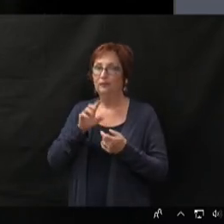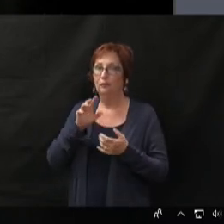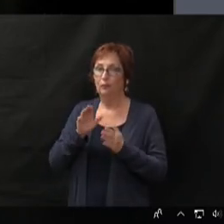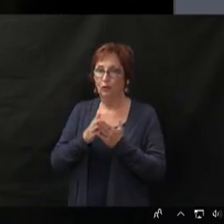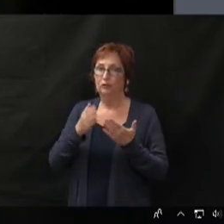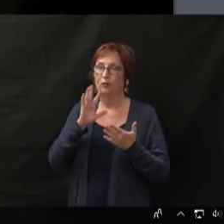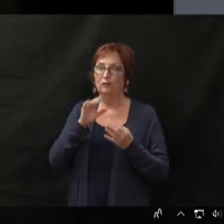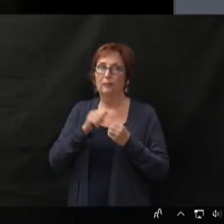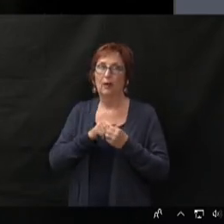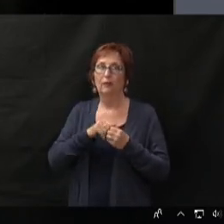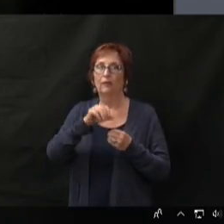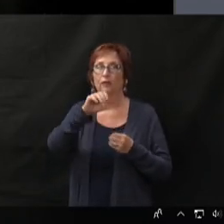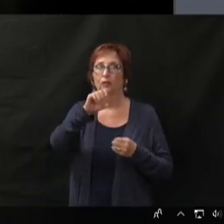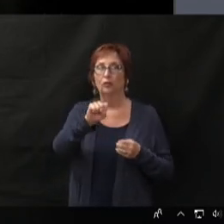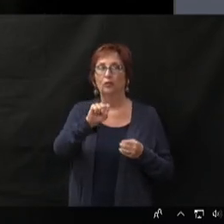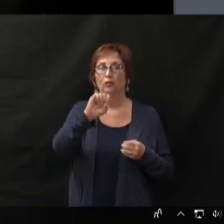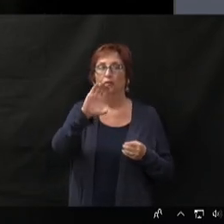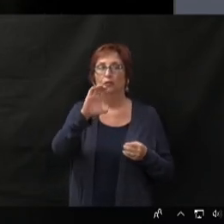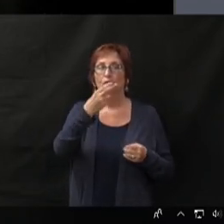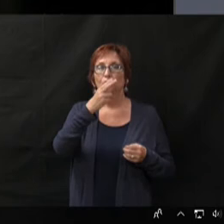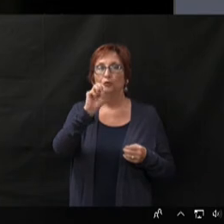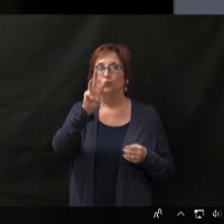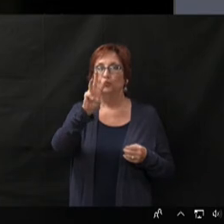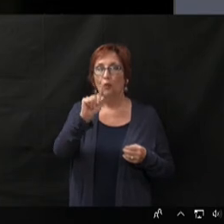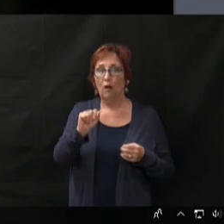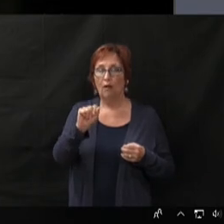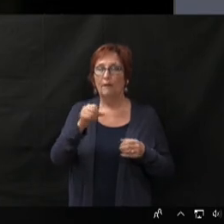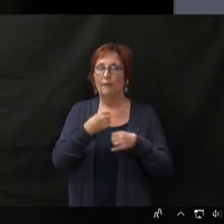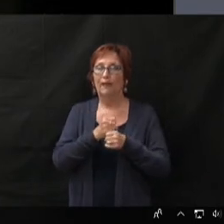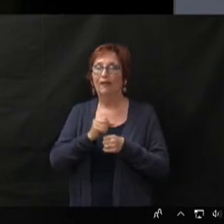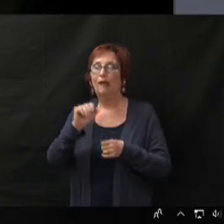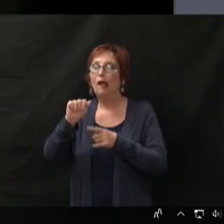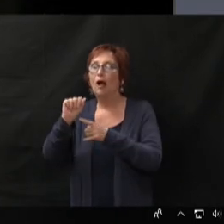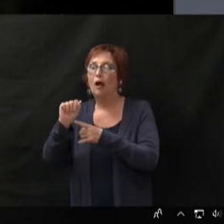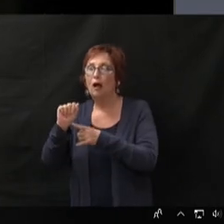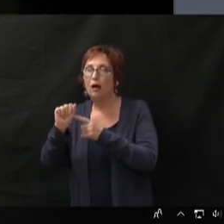the sound. So if you look at the word daffodil,